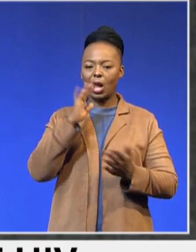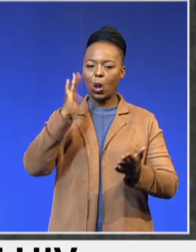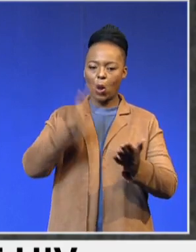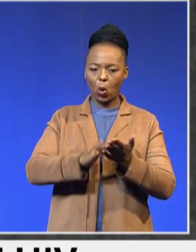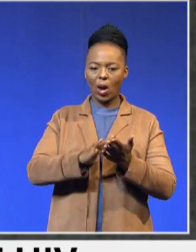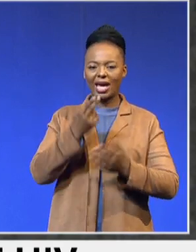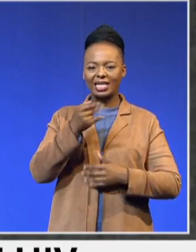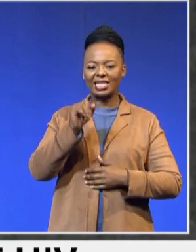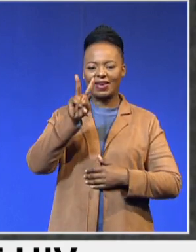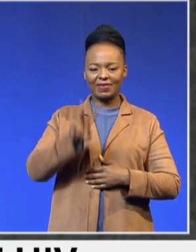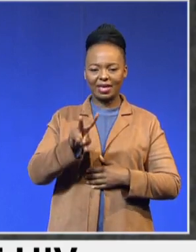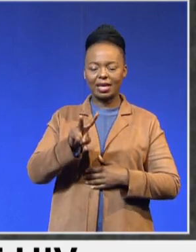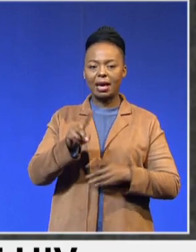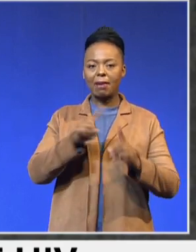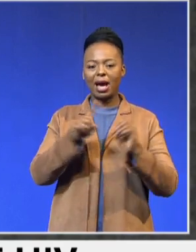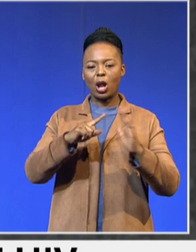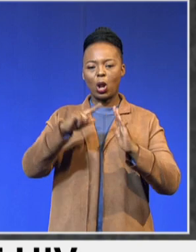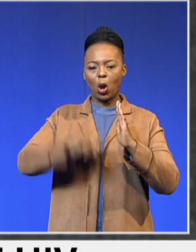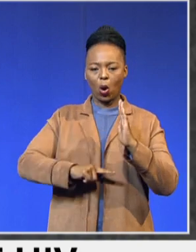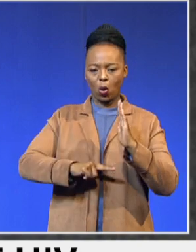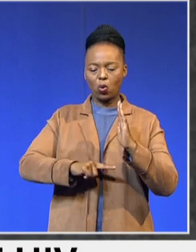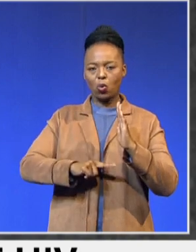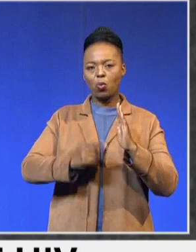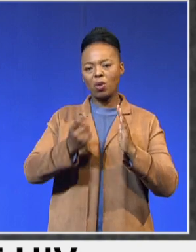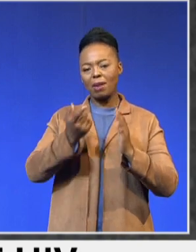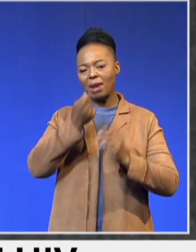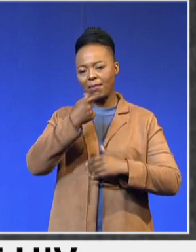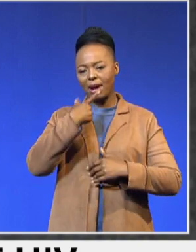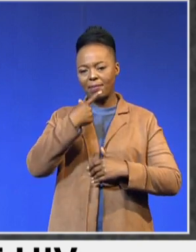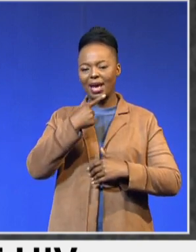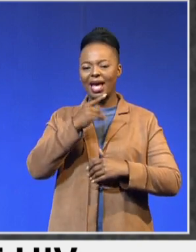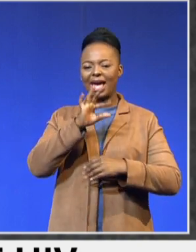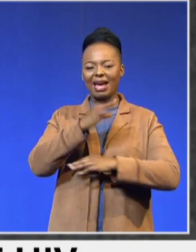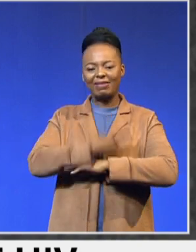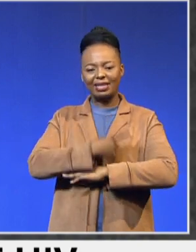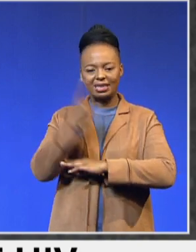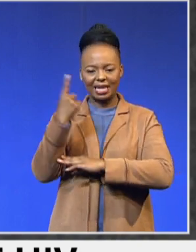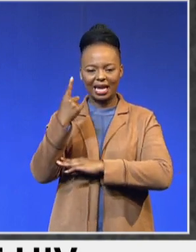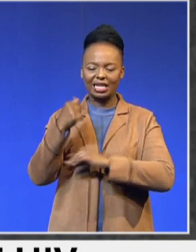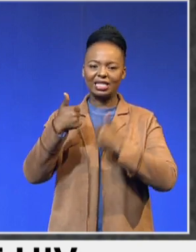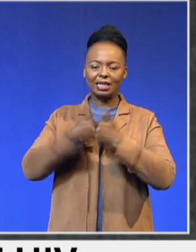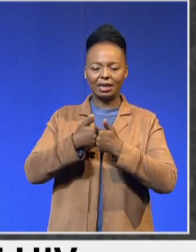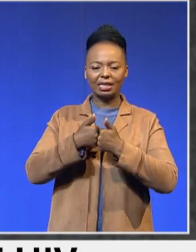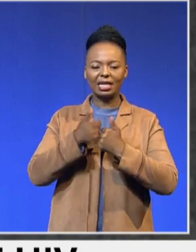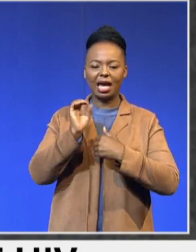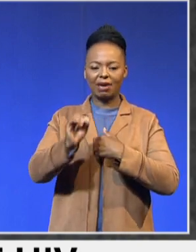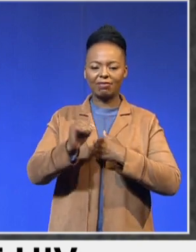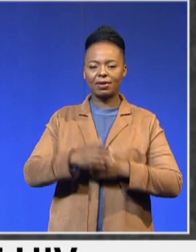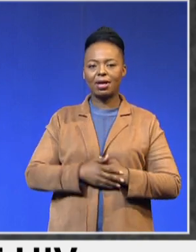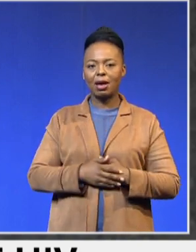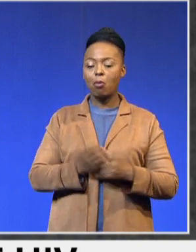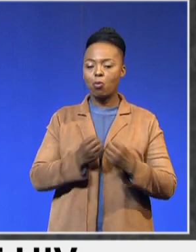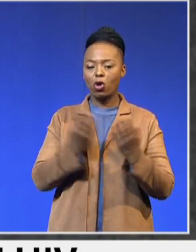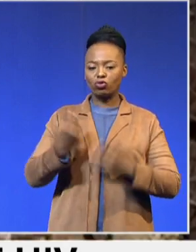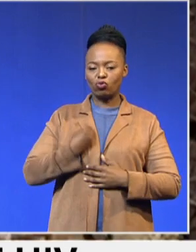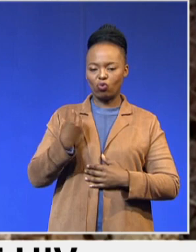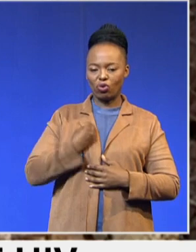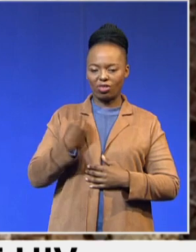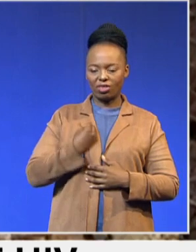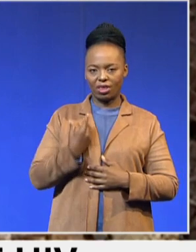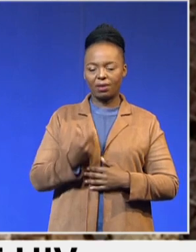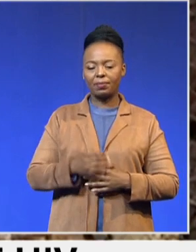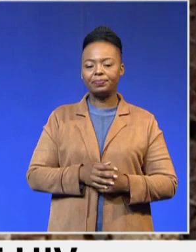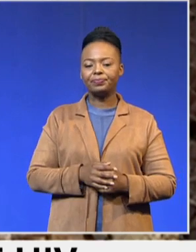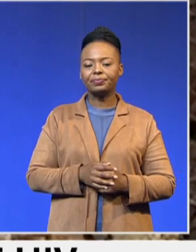this has been thwarted by low uptake, challenges with daily adherence, and poor PrEP persistence, particularly among young people.